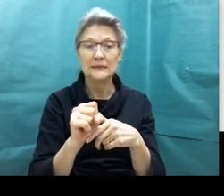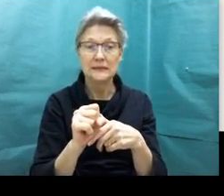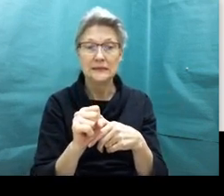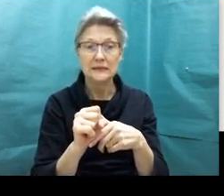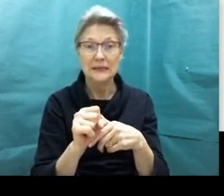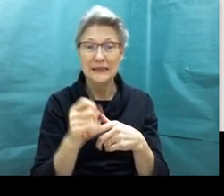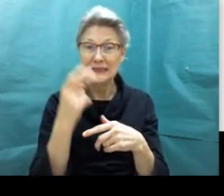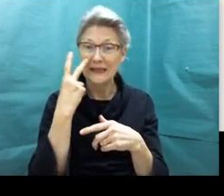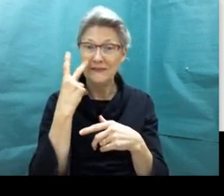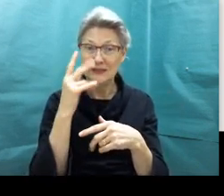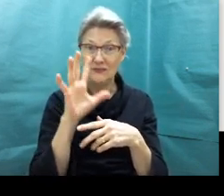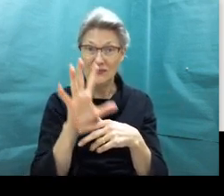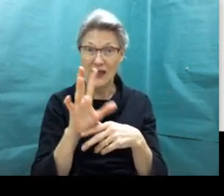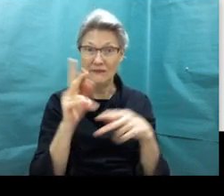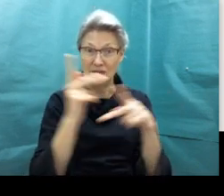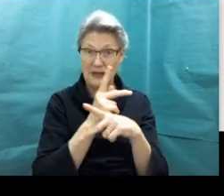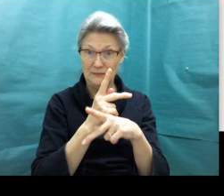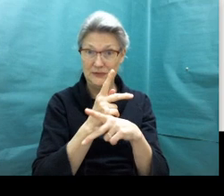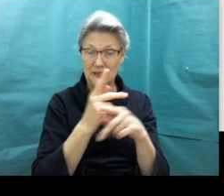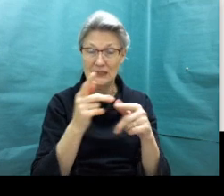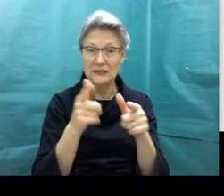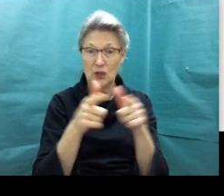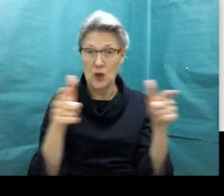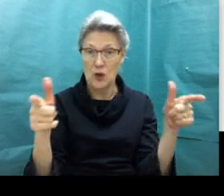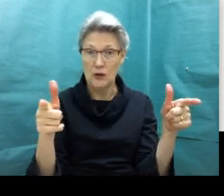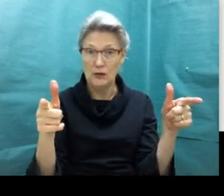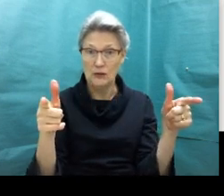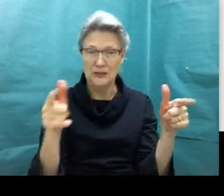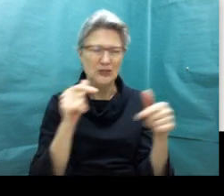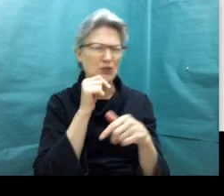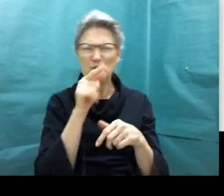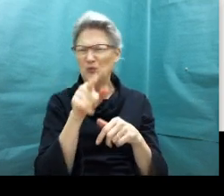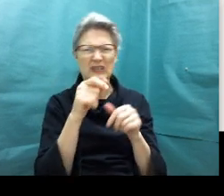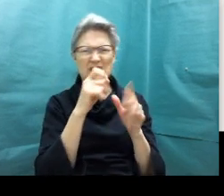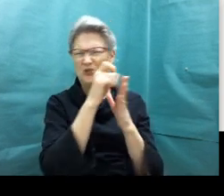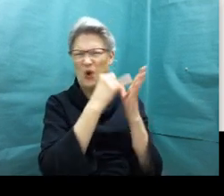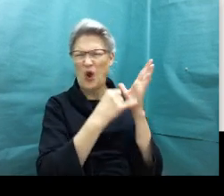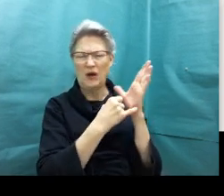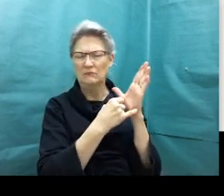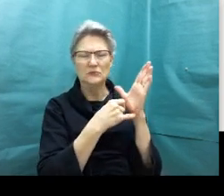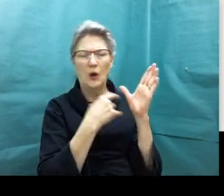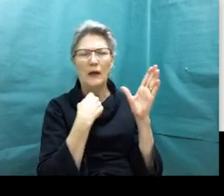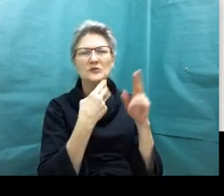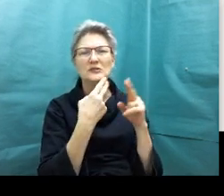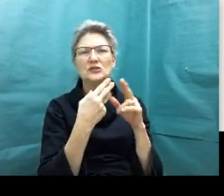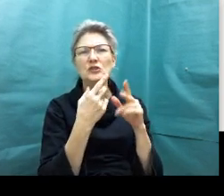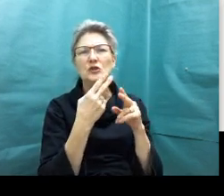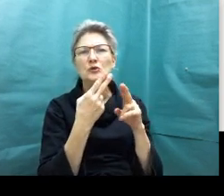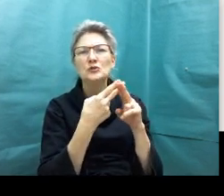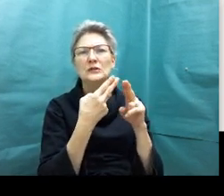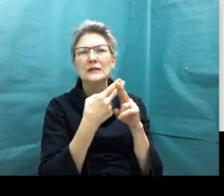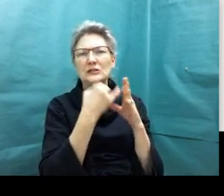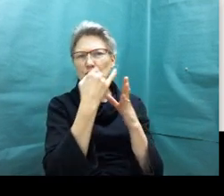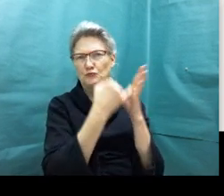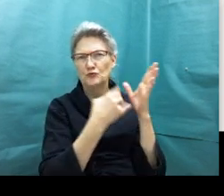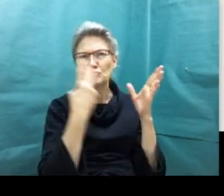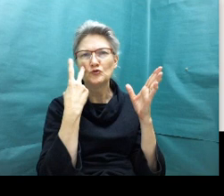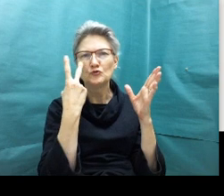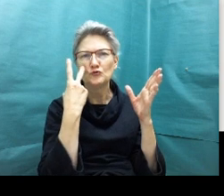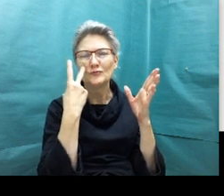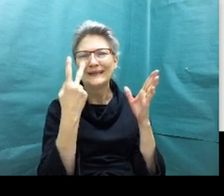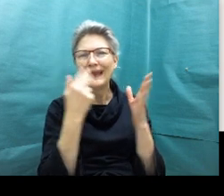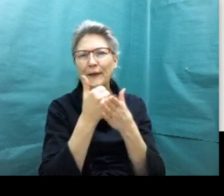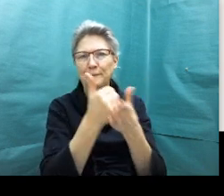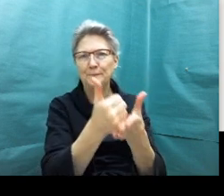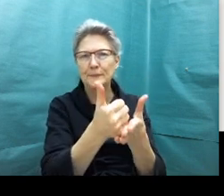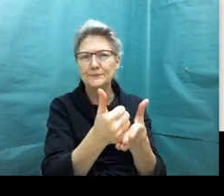as long. See if this makes sense. So you don't have to draw the model each time. I'm just doing it as a visual. 3, 4, 5. Okay.